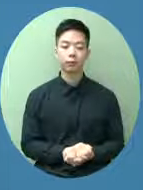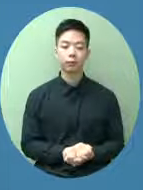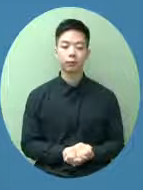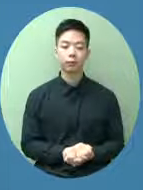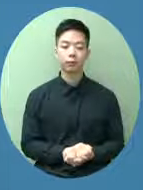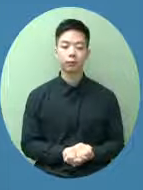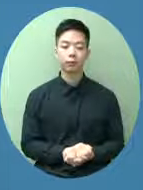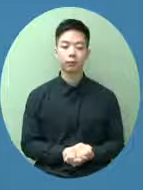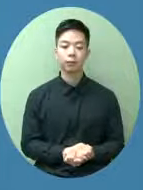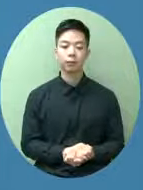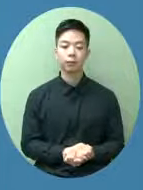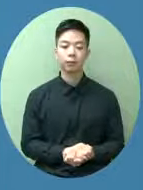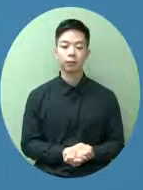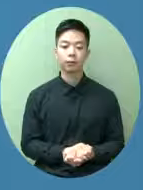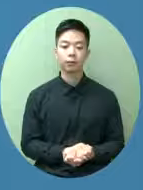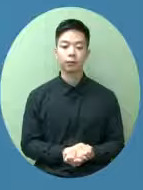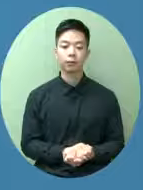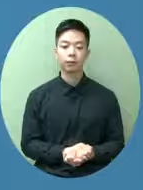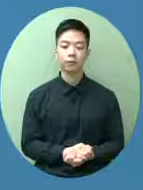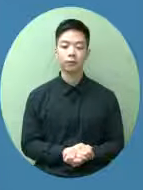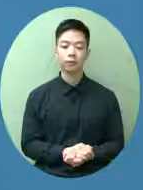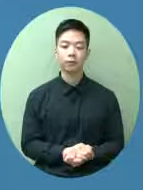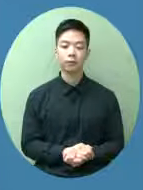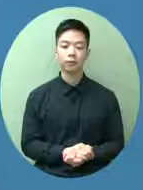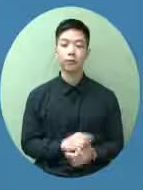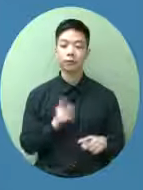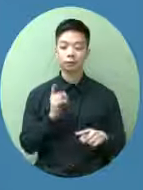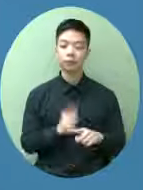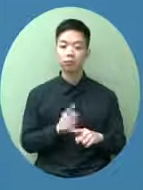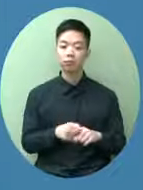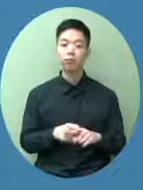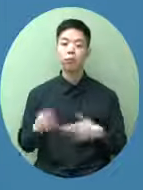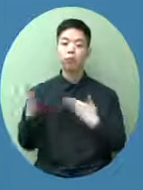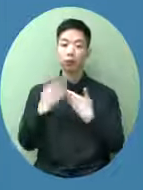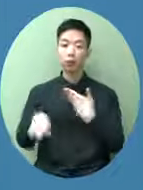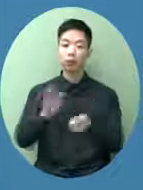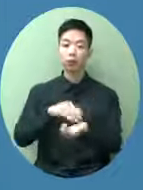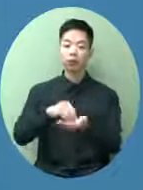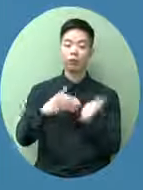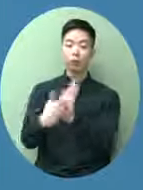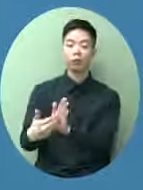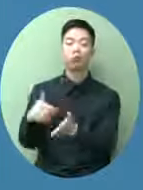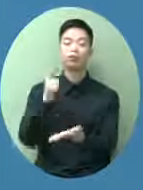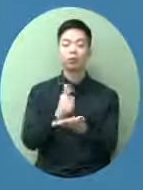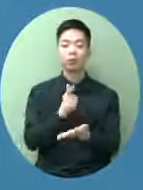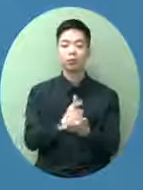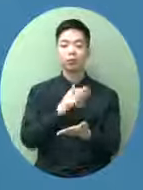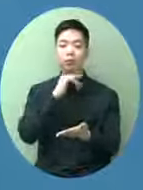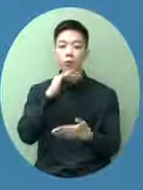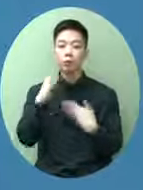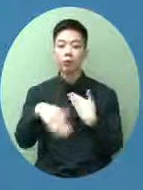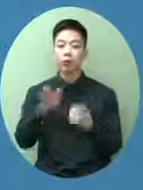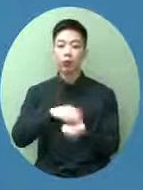relax on the overseas arrivalthe lesser you will have a chance to go into the mainlandit's a very simple explanation